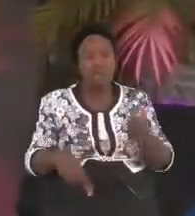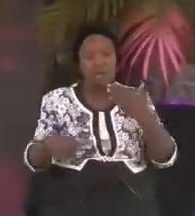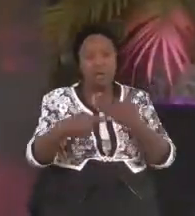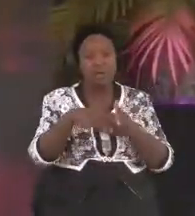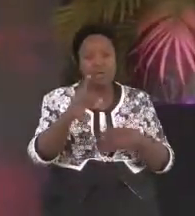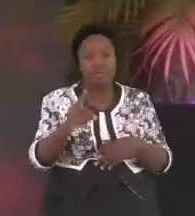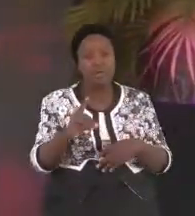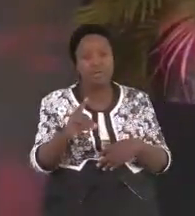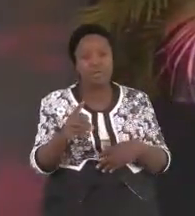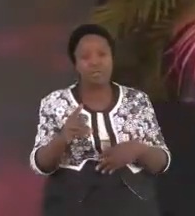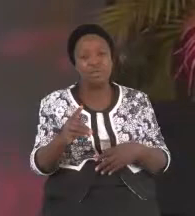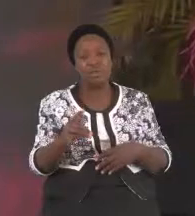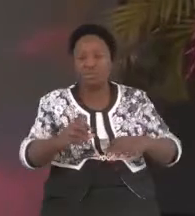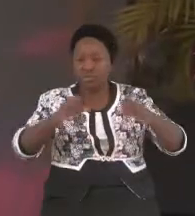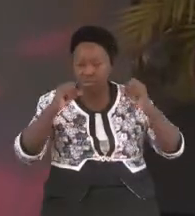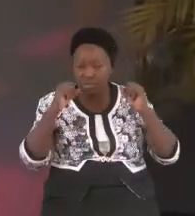succored.